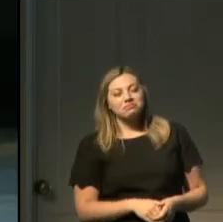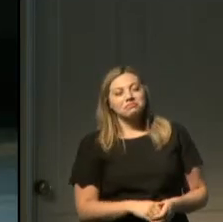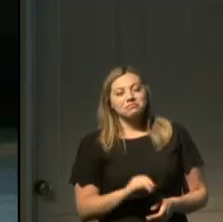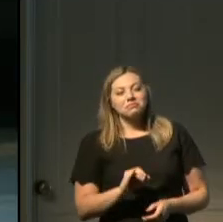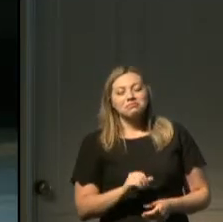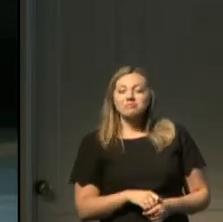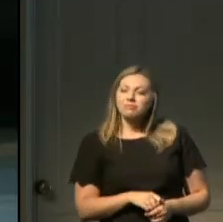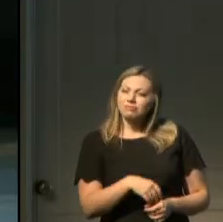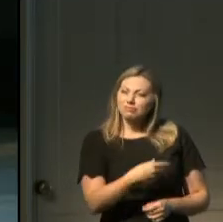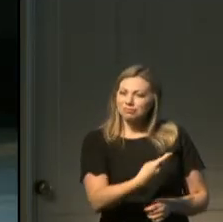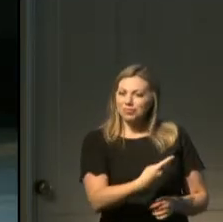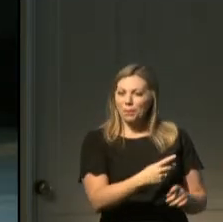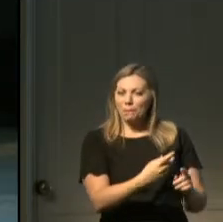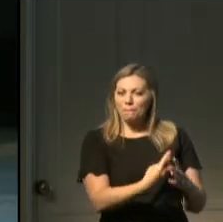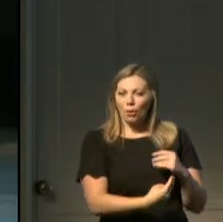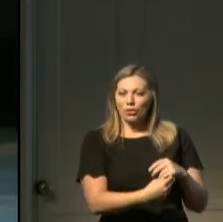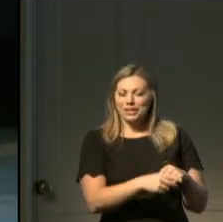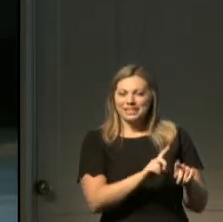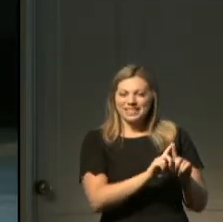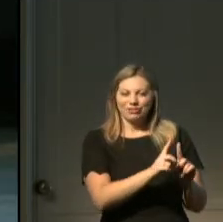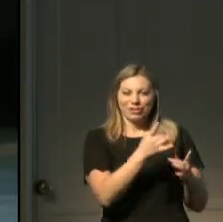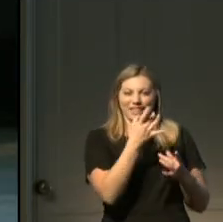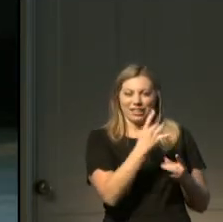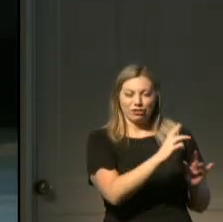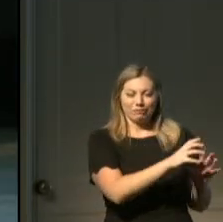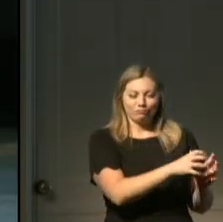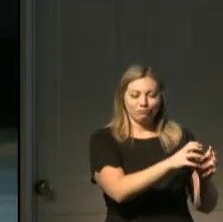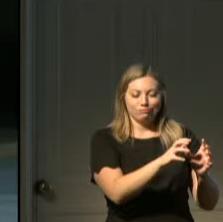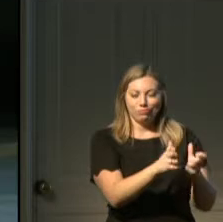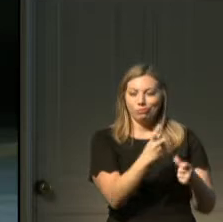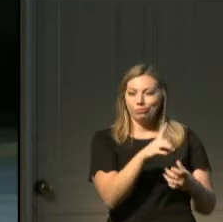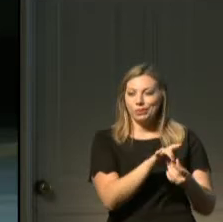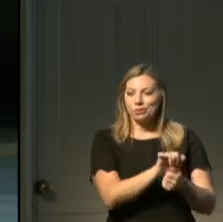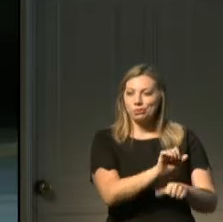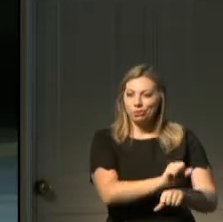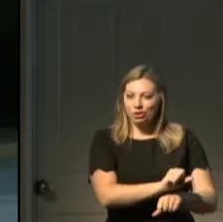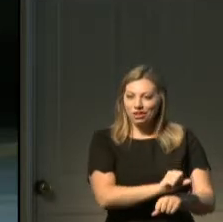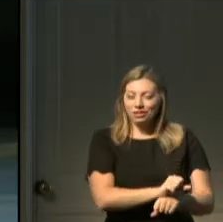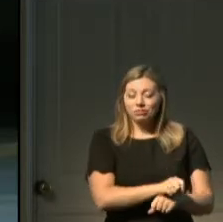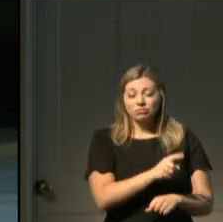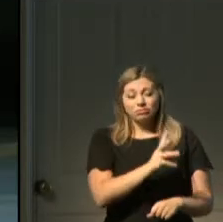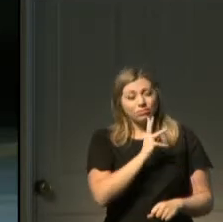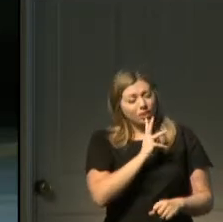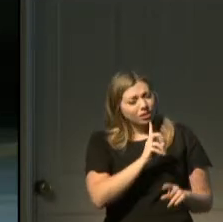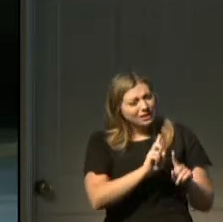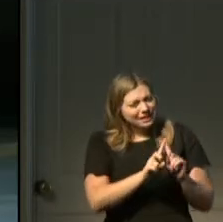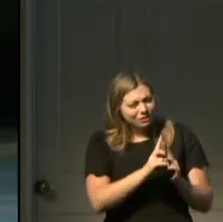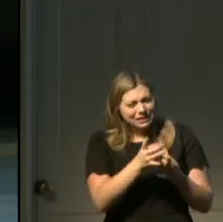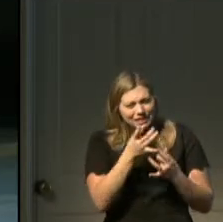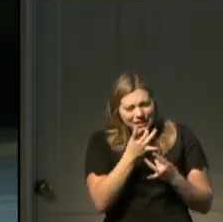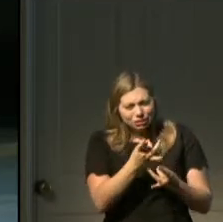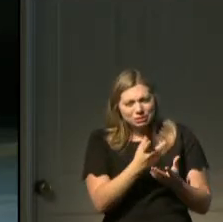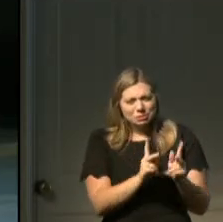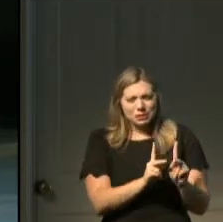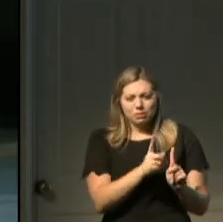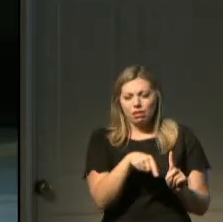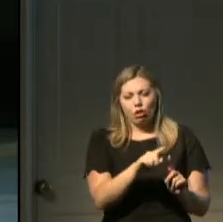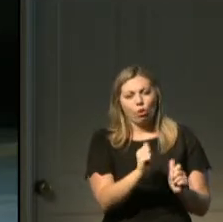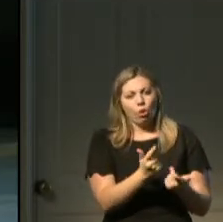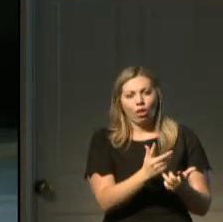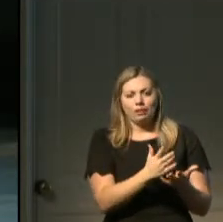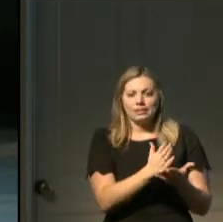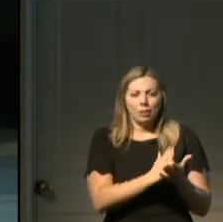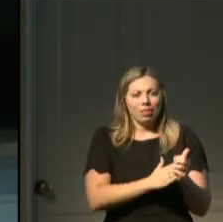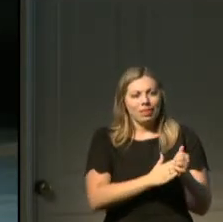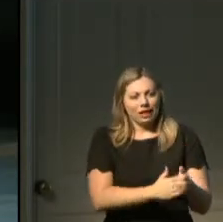really interesting rooms as part of your work, and talking to really interesting people who are all kind of at the forefront of some of